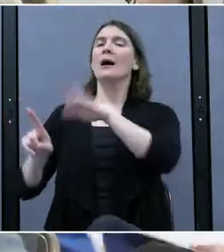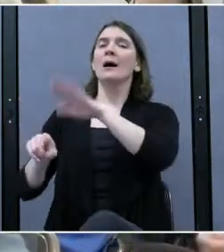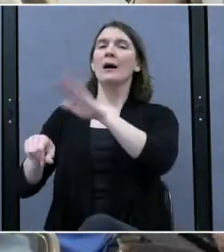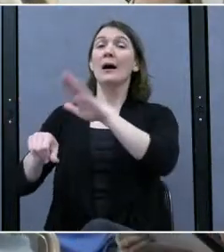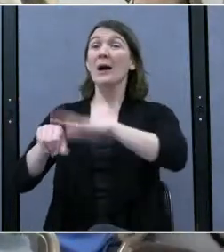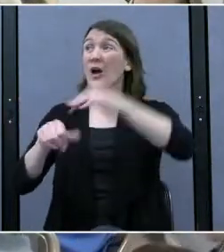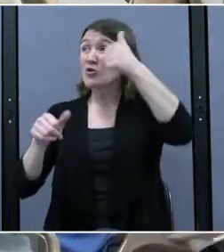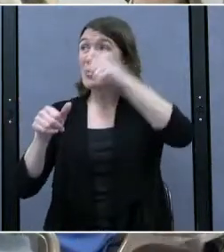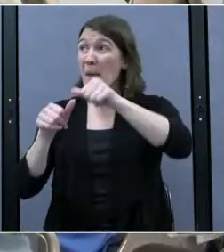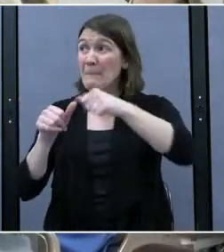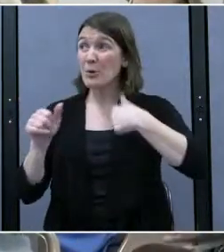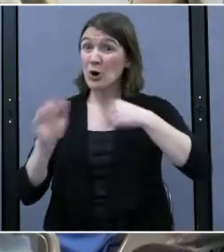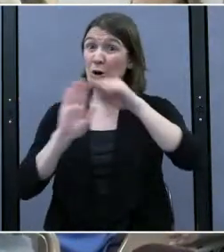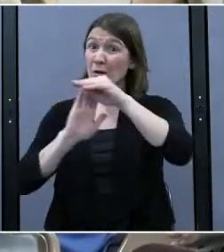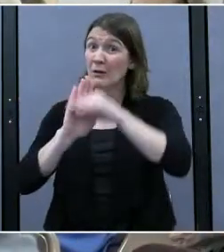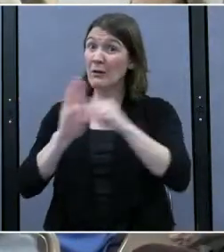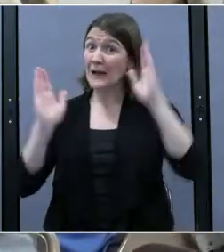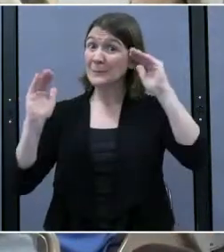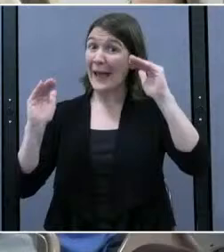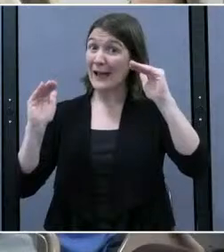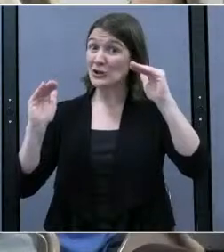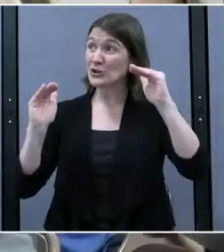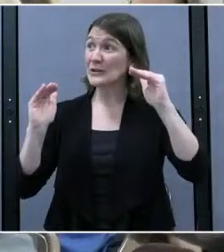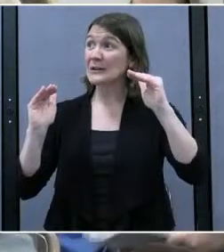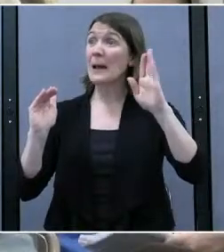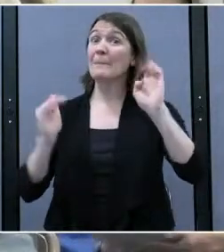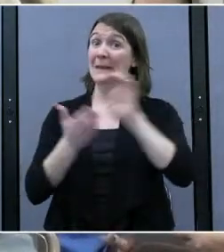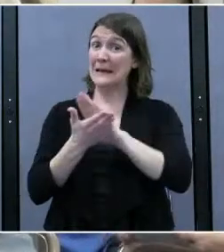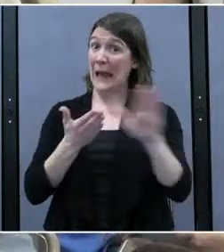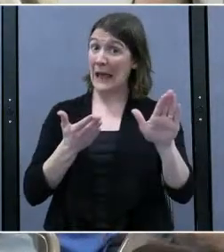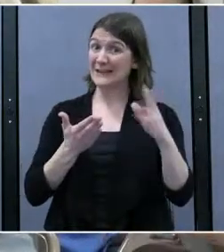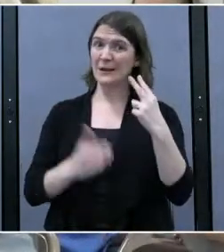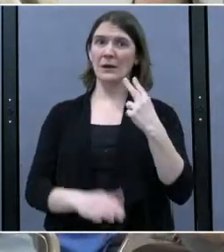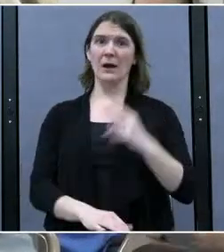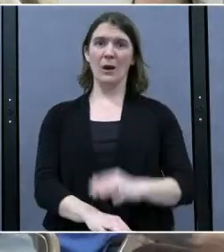the beginning, speak to others like you'd like to be spoken to yourself?